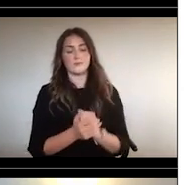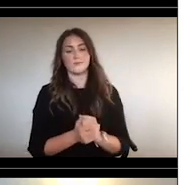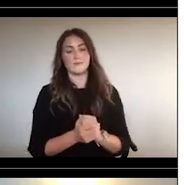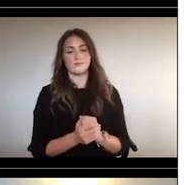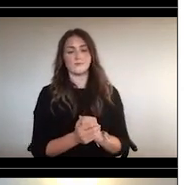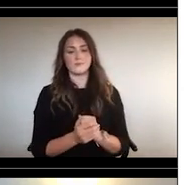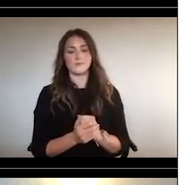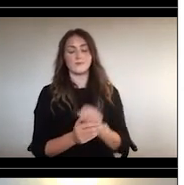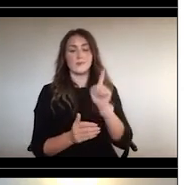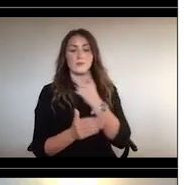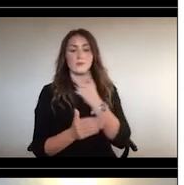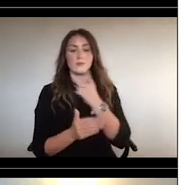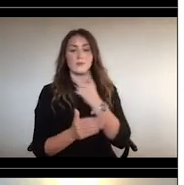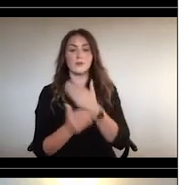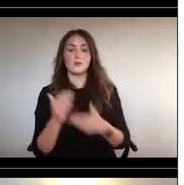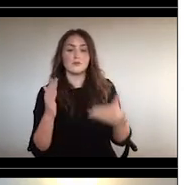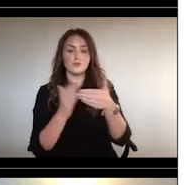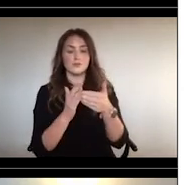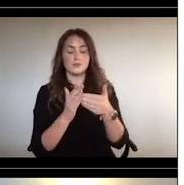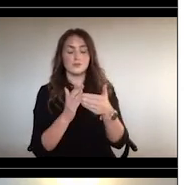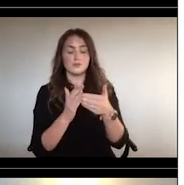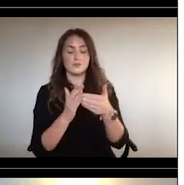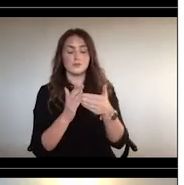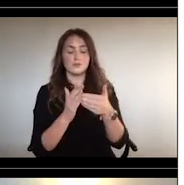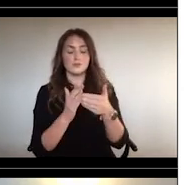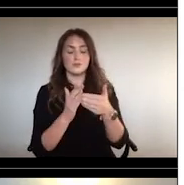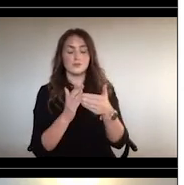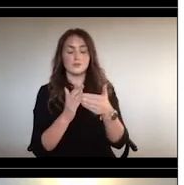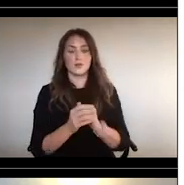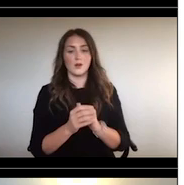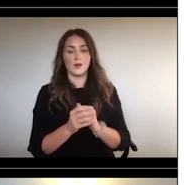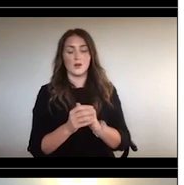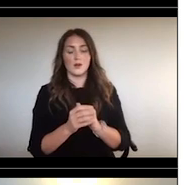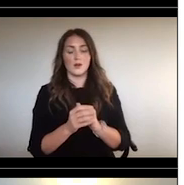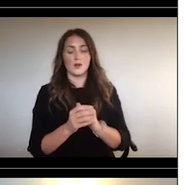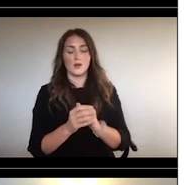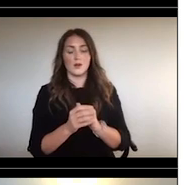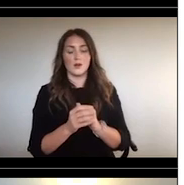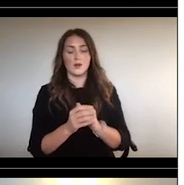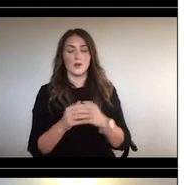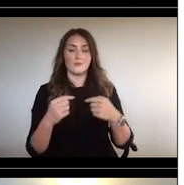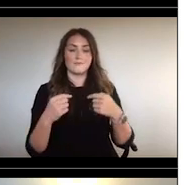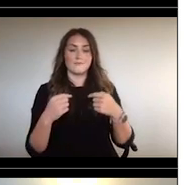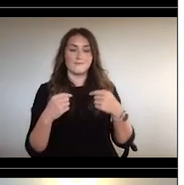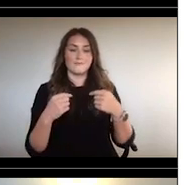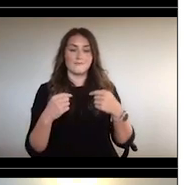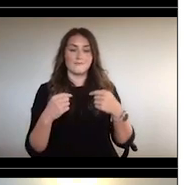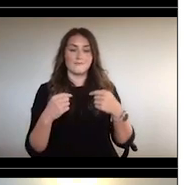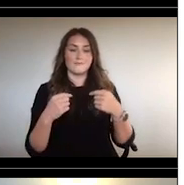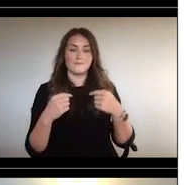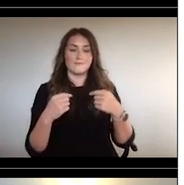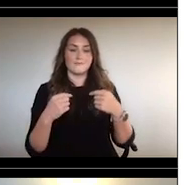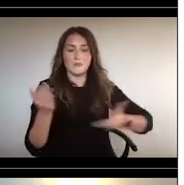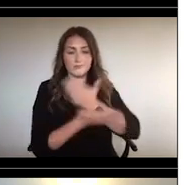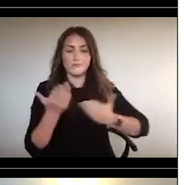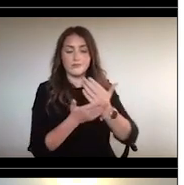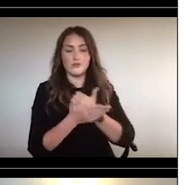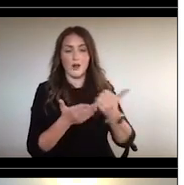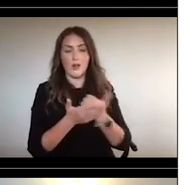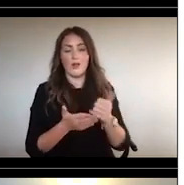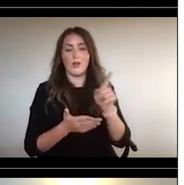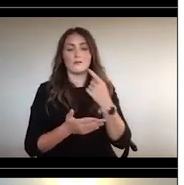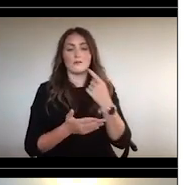In addition to this, we're in regular discussions with Forestry England and the Thames Chase Trust so that we meet the requirements when replacing the